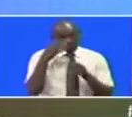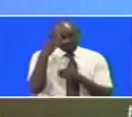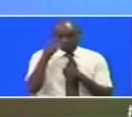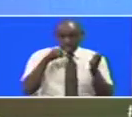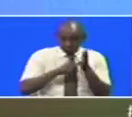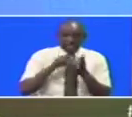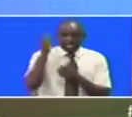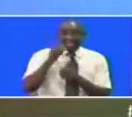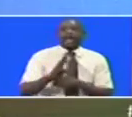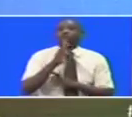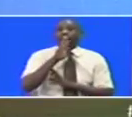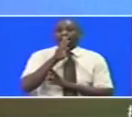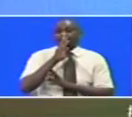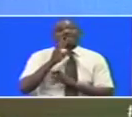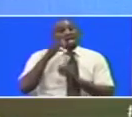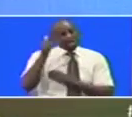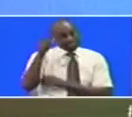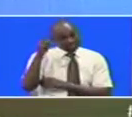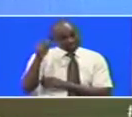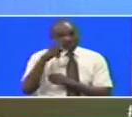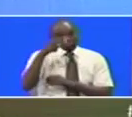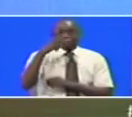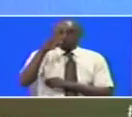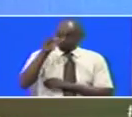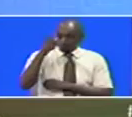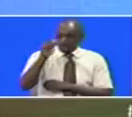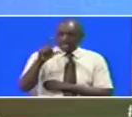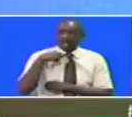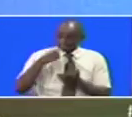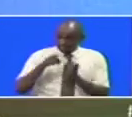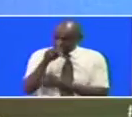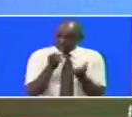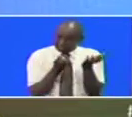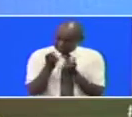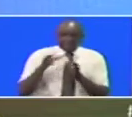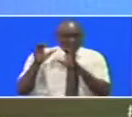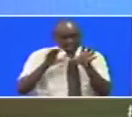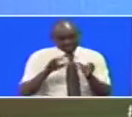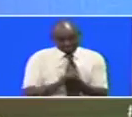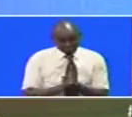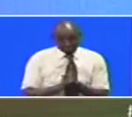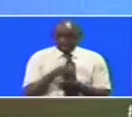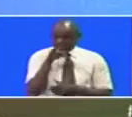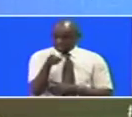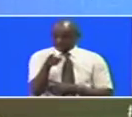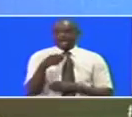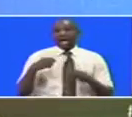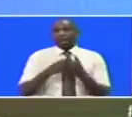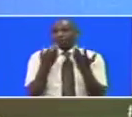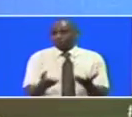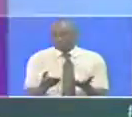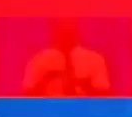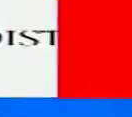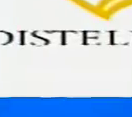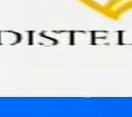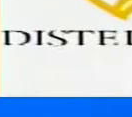Agency Limited, Kwal, signaling growing interest in the country's lucrative alcohol market. The stake, which was held by Centum